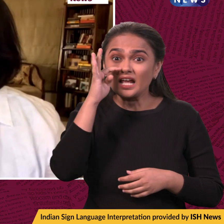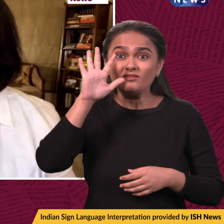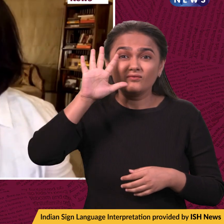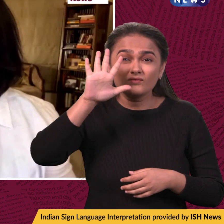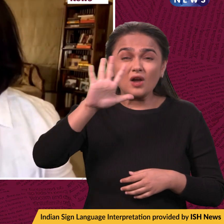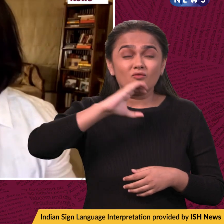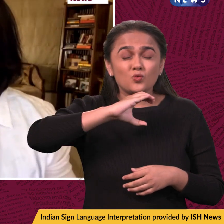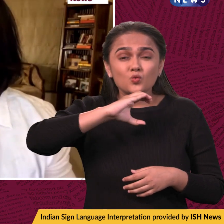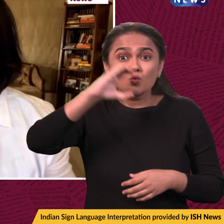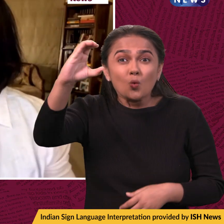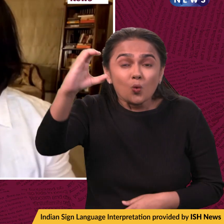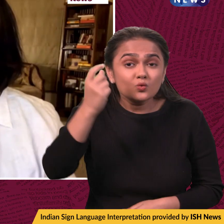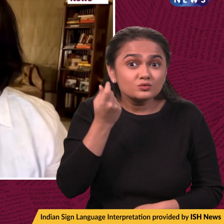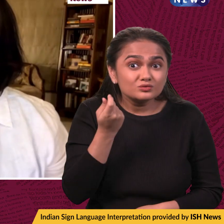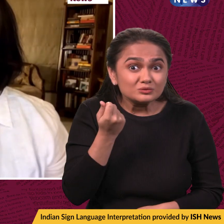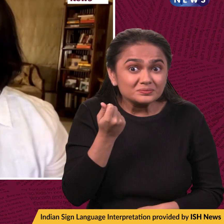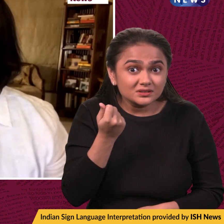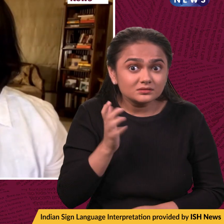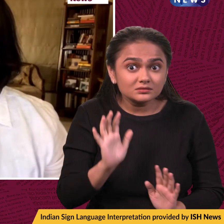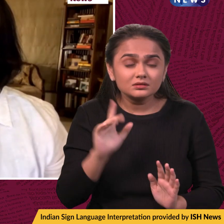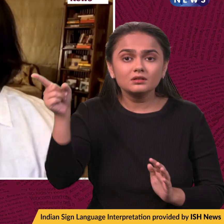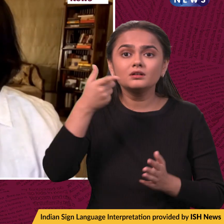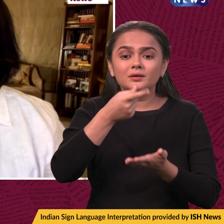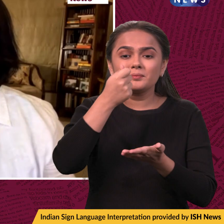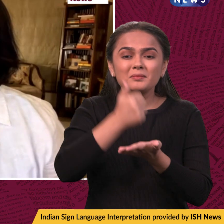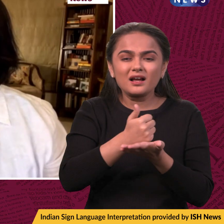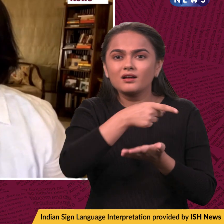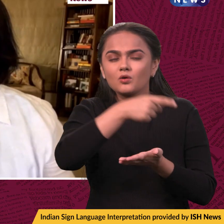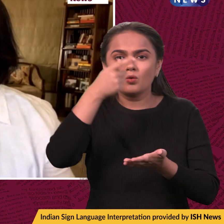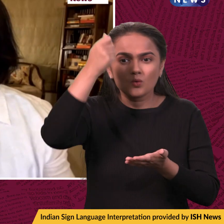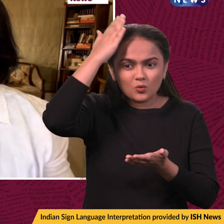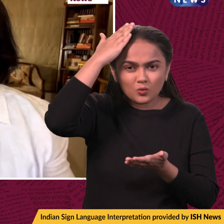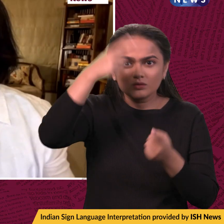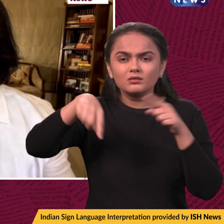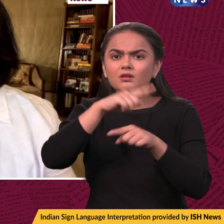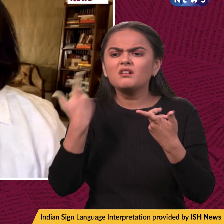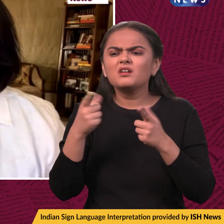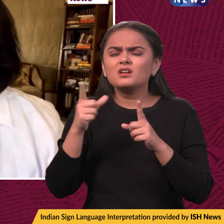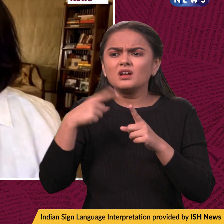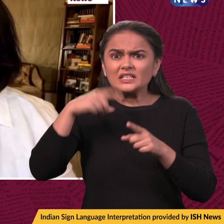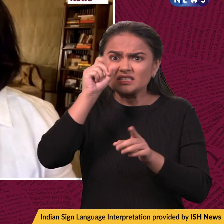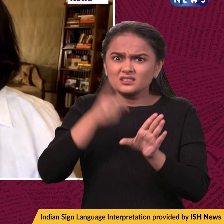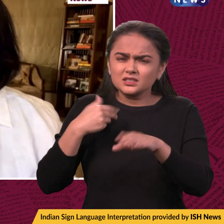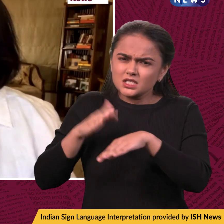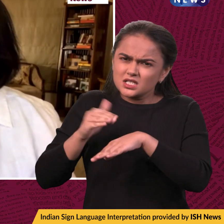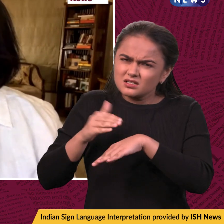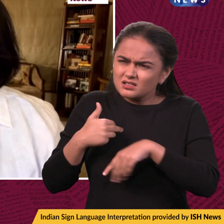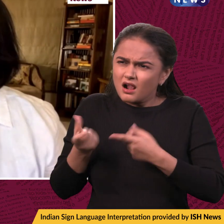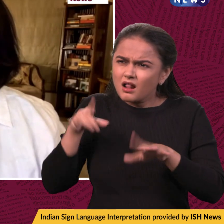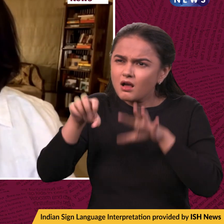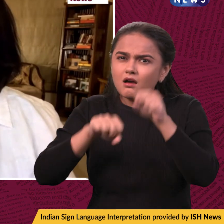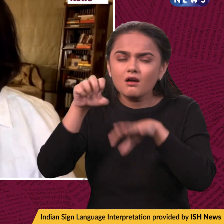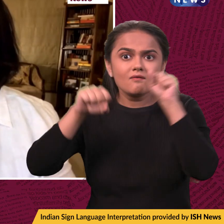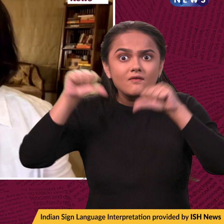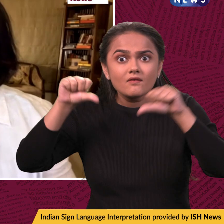11,68,095 crore rupees worth of bad loans or non-performing assets in the last 10 years, with most of the write-offs coming in the